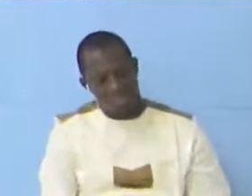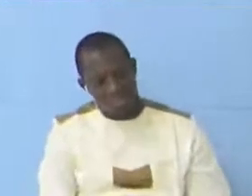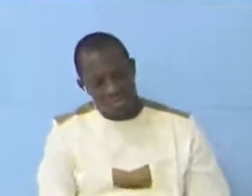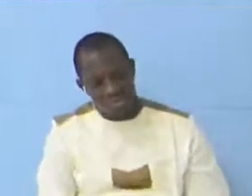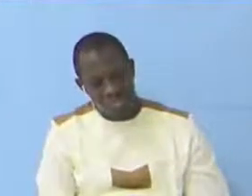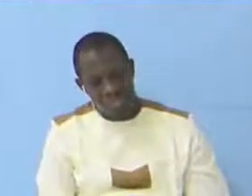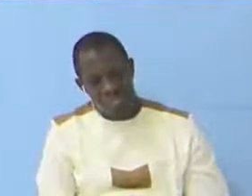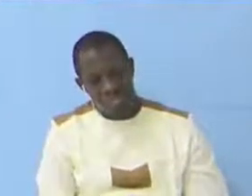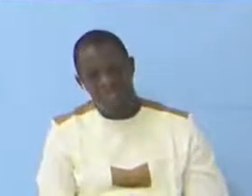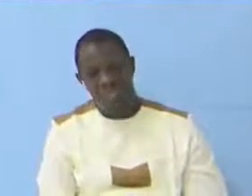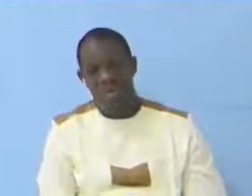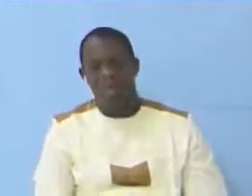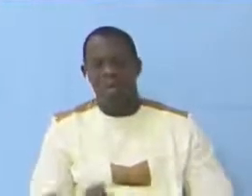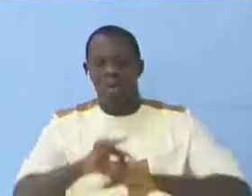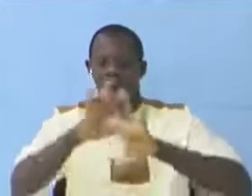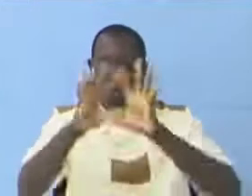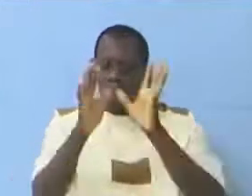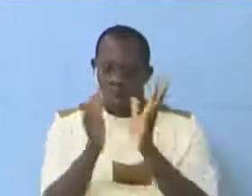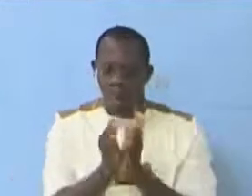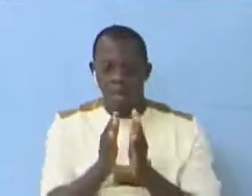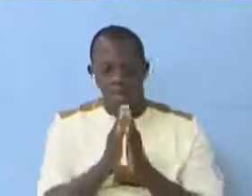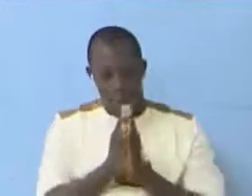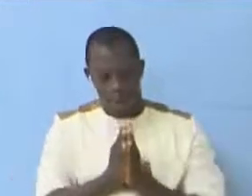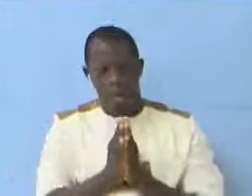Let us all pray in our own way.